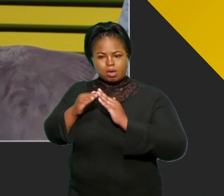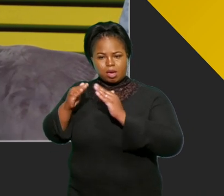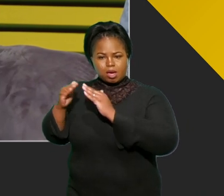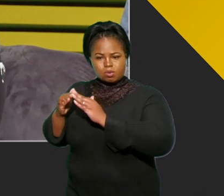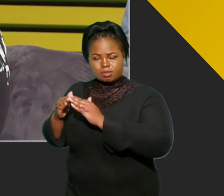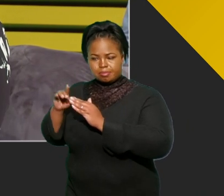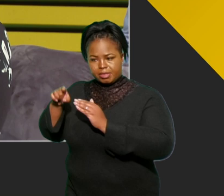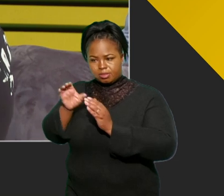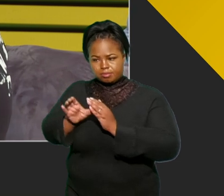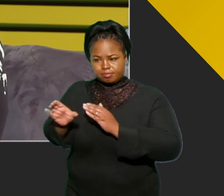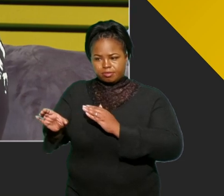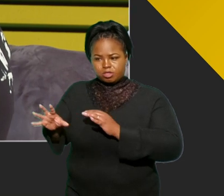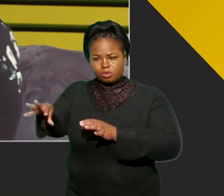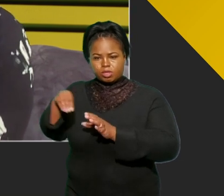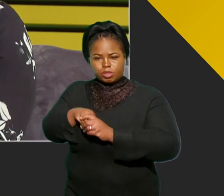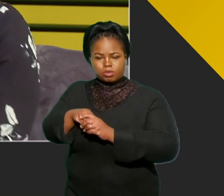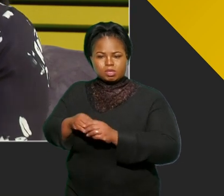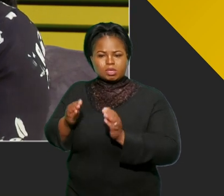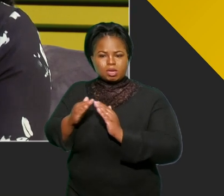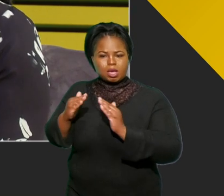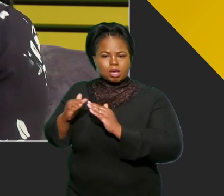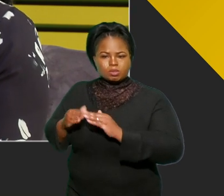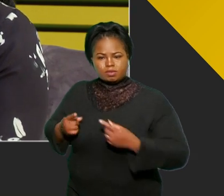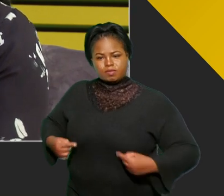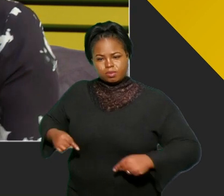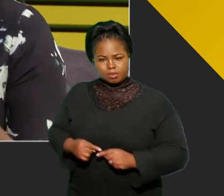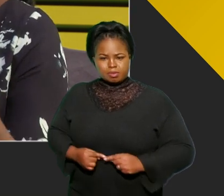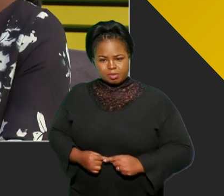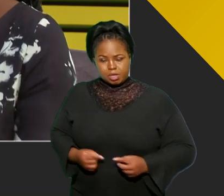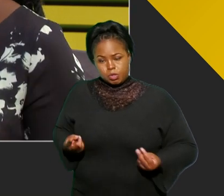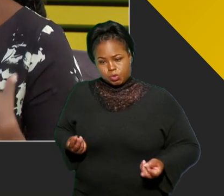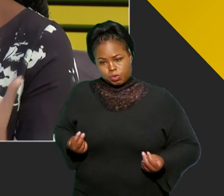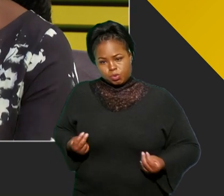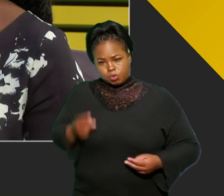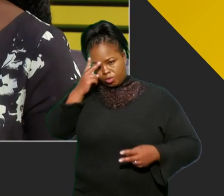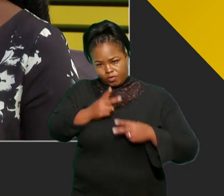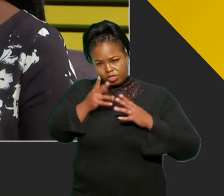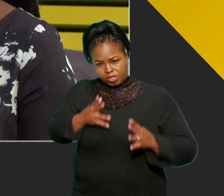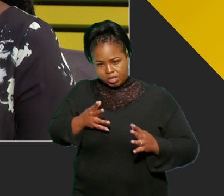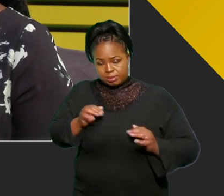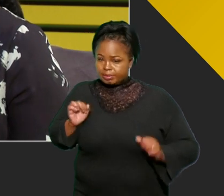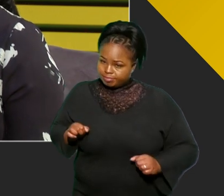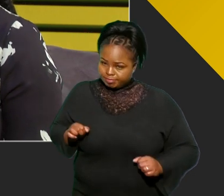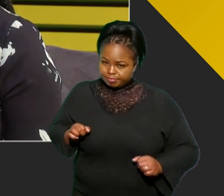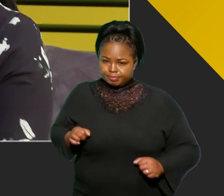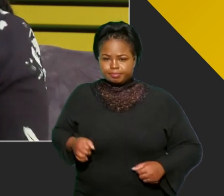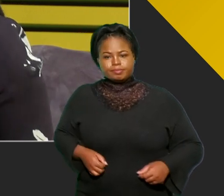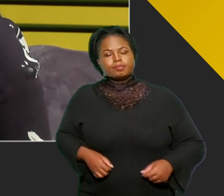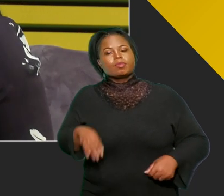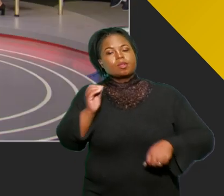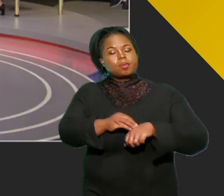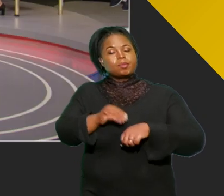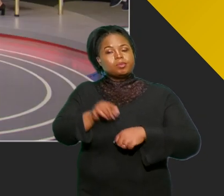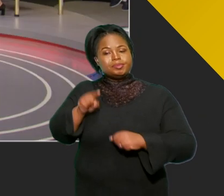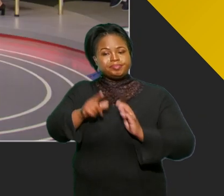set aside for inclusionary housing. New, you know, up young professionals, etc., etc. The problem with